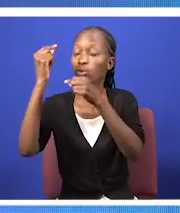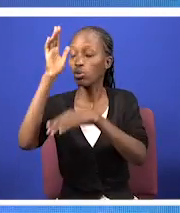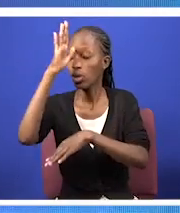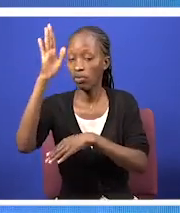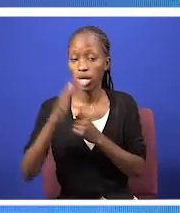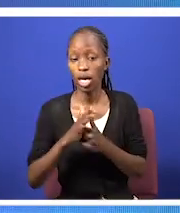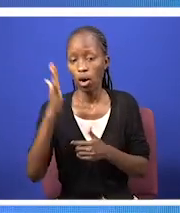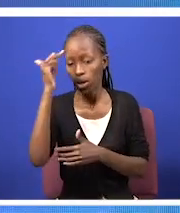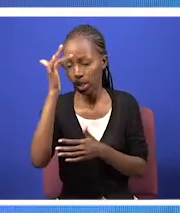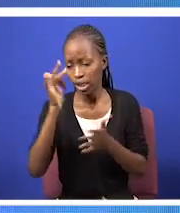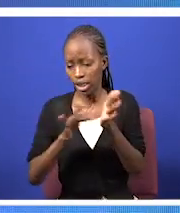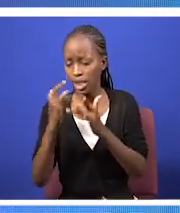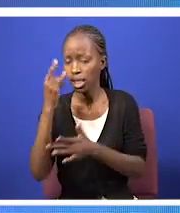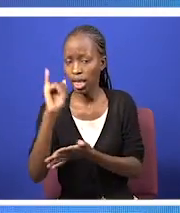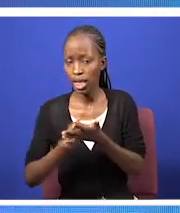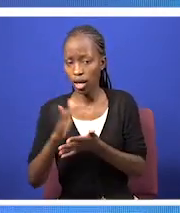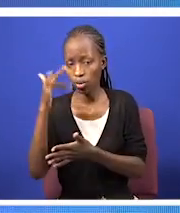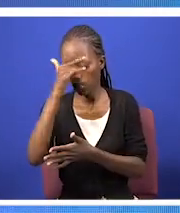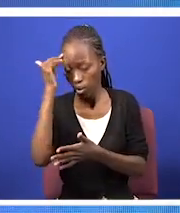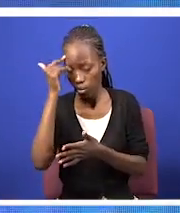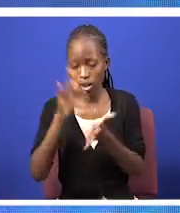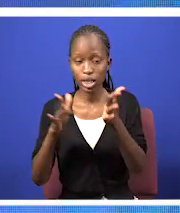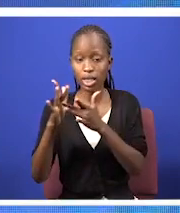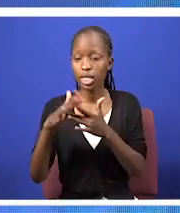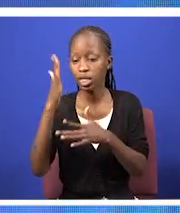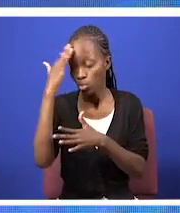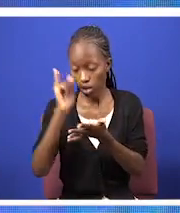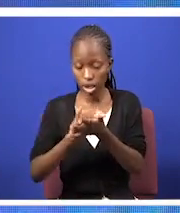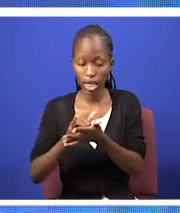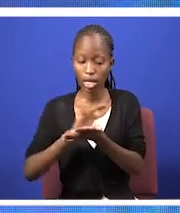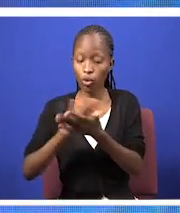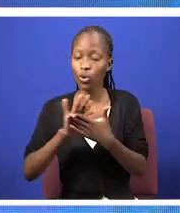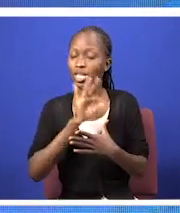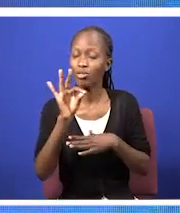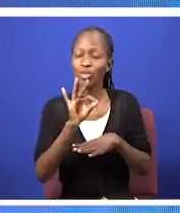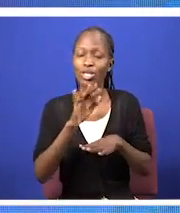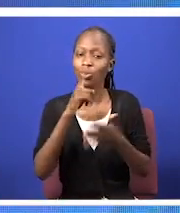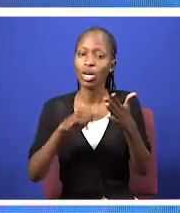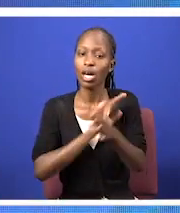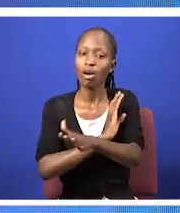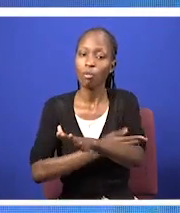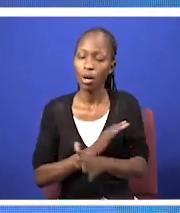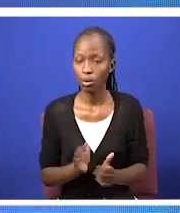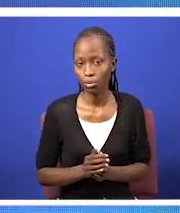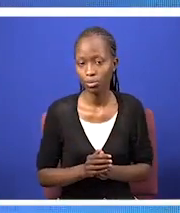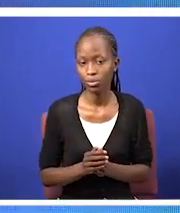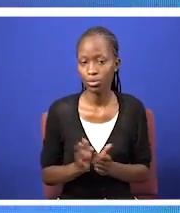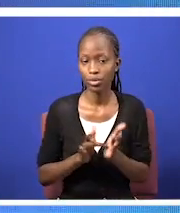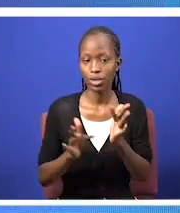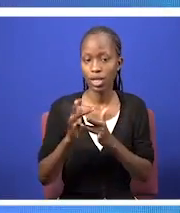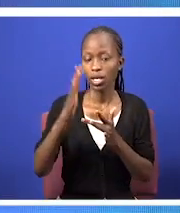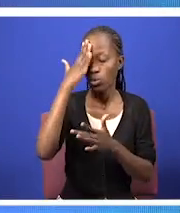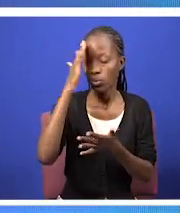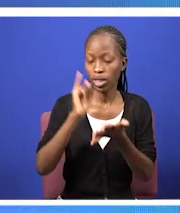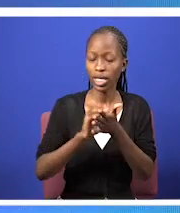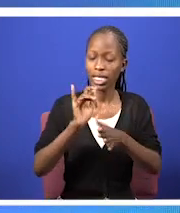the Father. And the reason he said that is because he knew he was sending power. I say that again for some of you who missed what I just said.